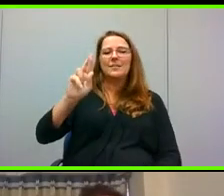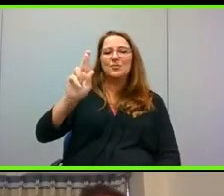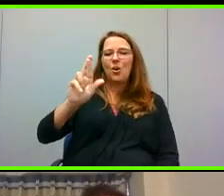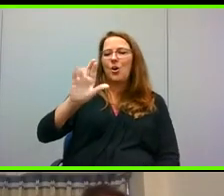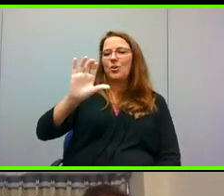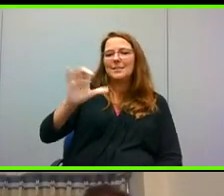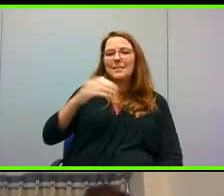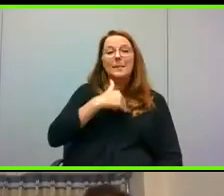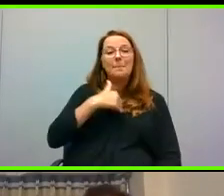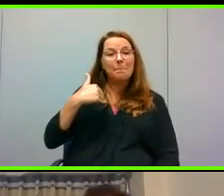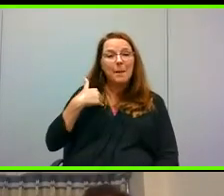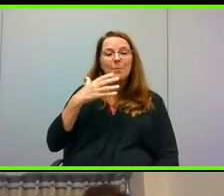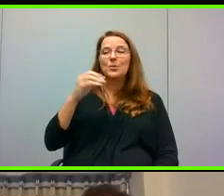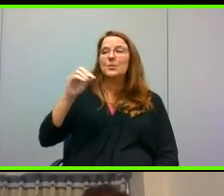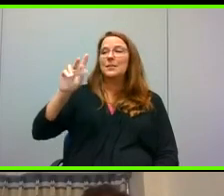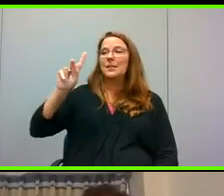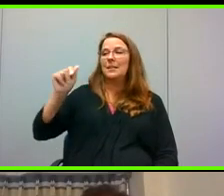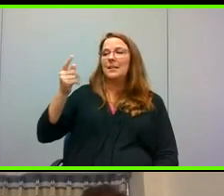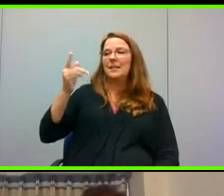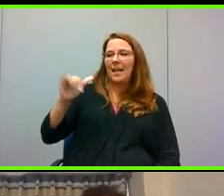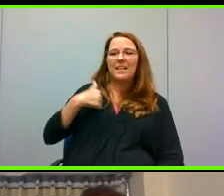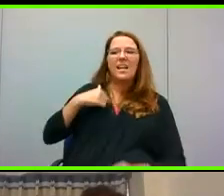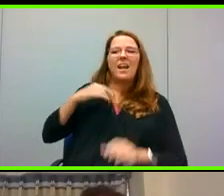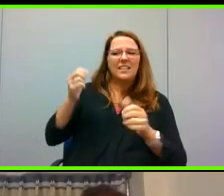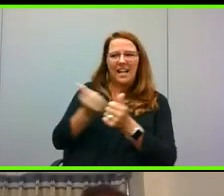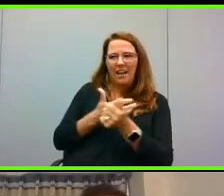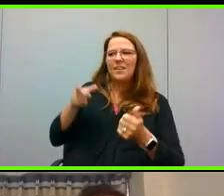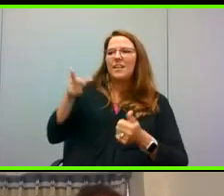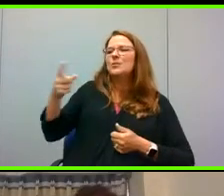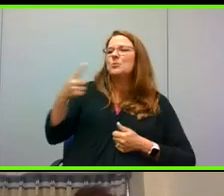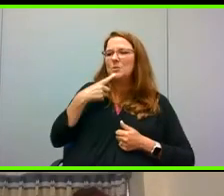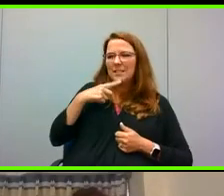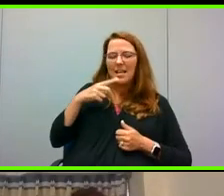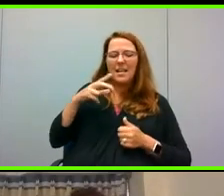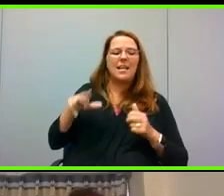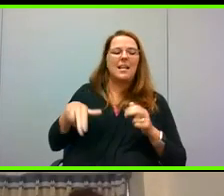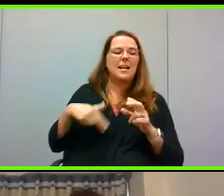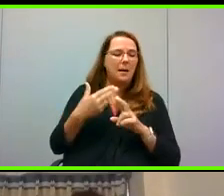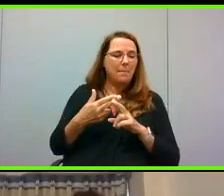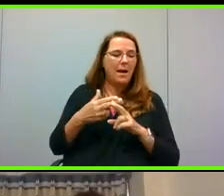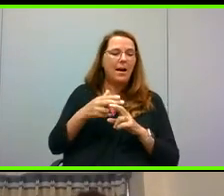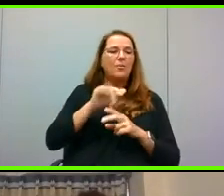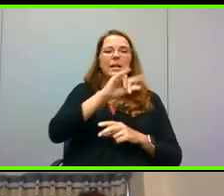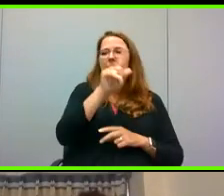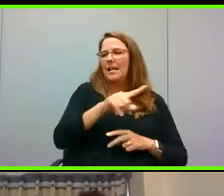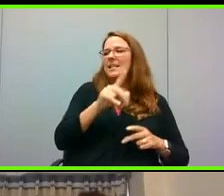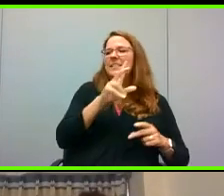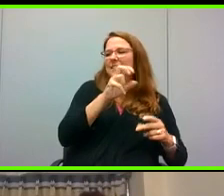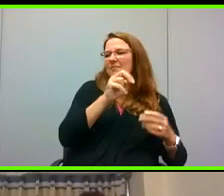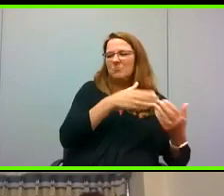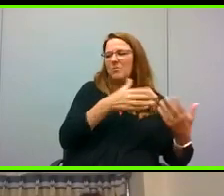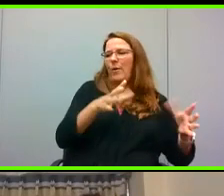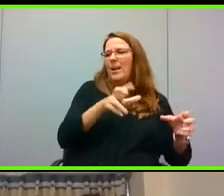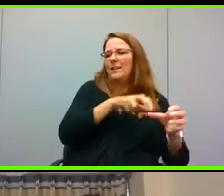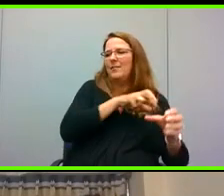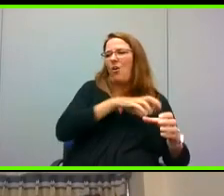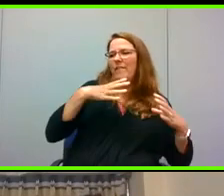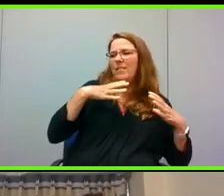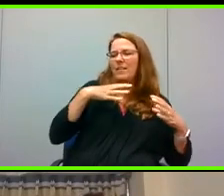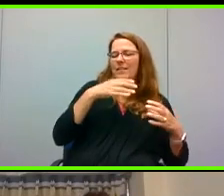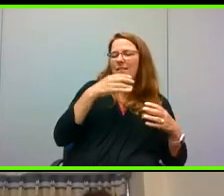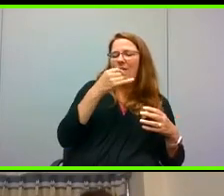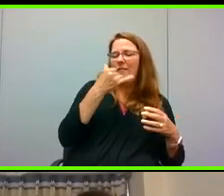SRC members. And Kathy, I ditto everything you said about Liz, even though she's off the phone. She was truly a leader